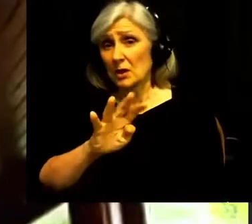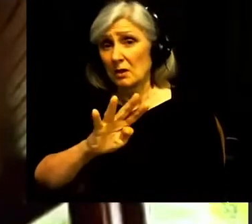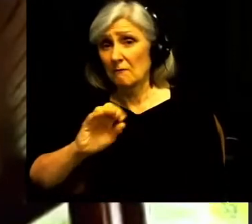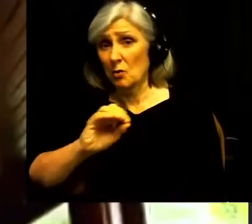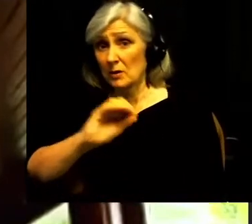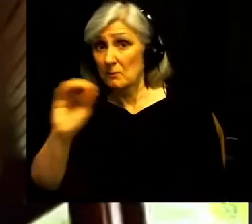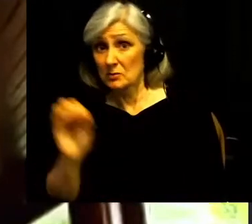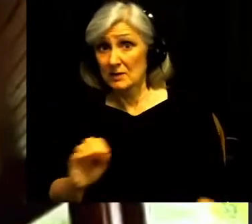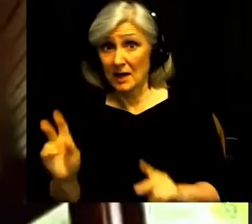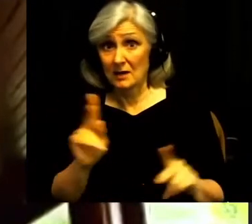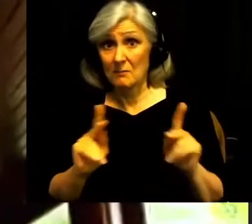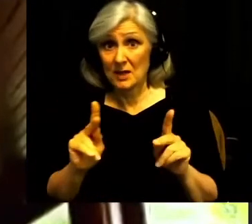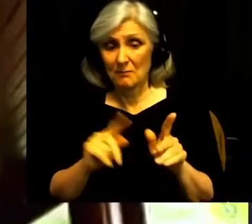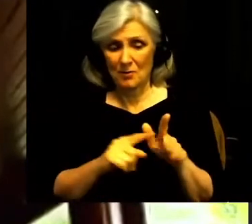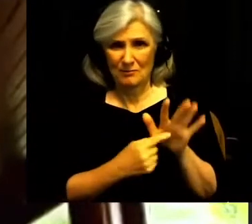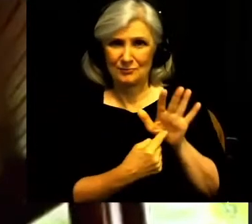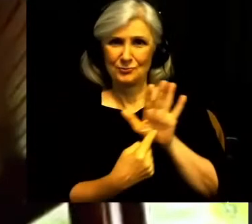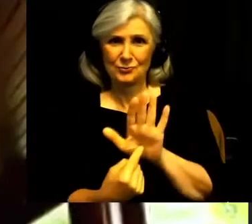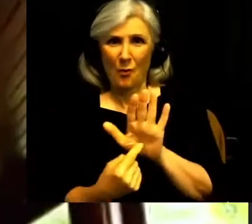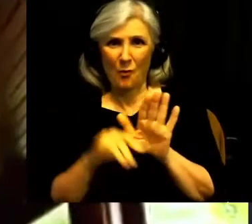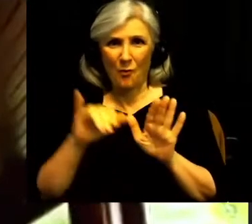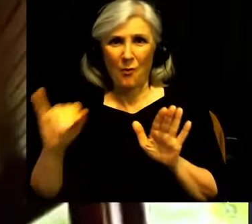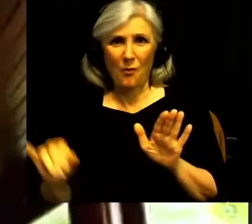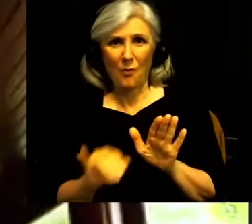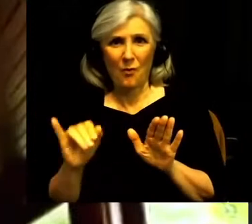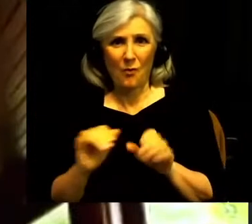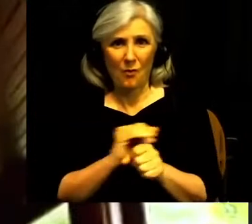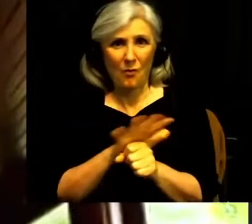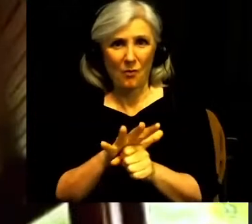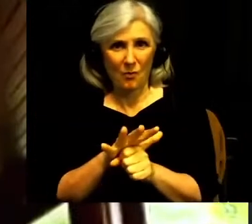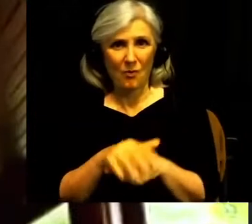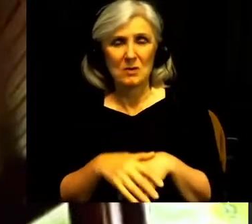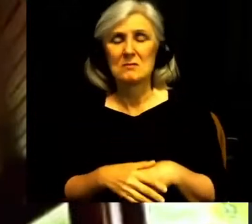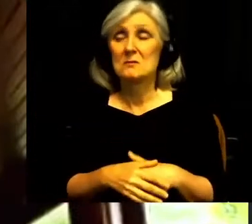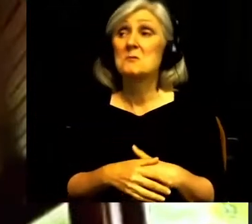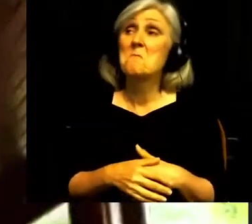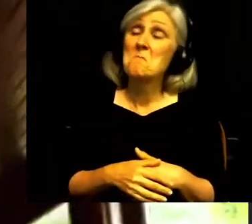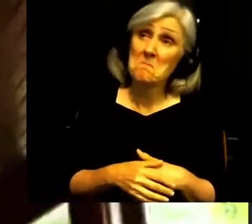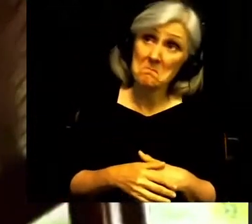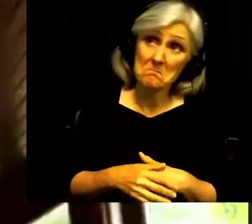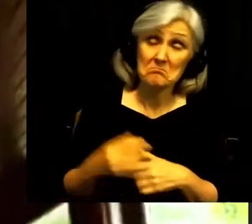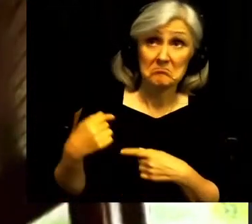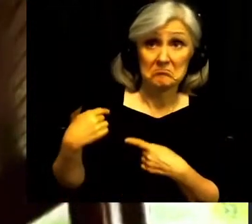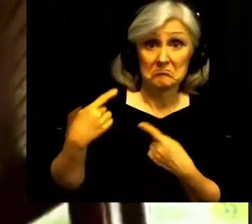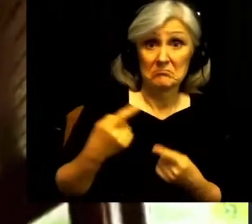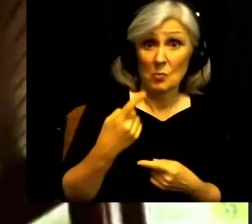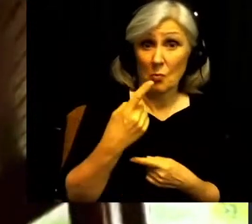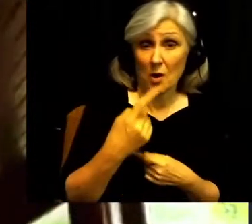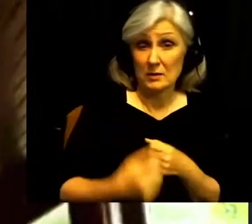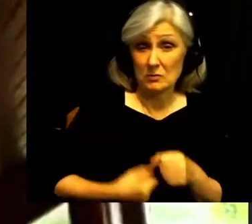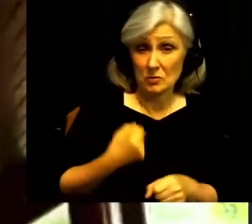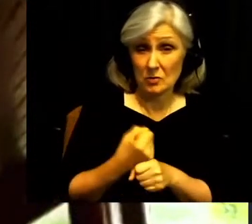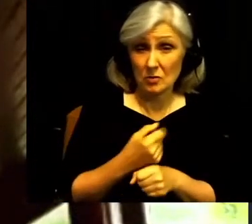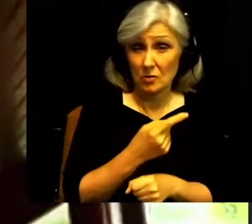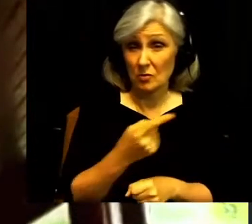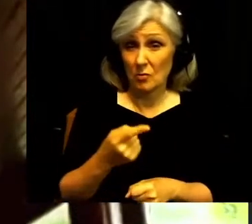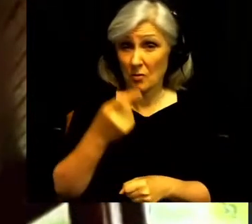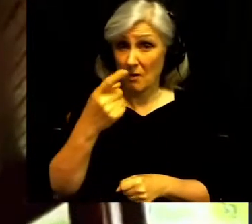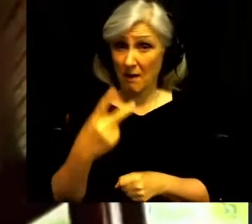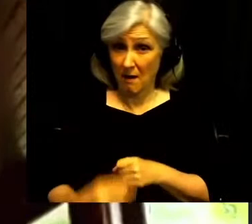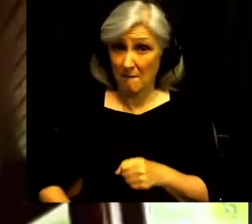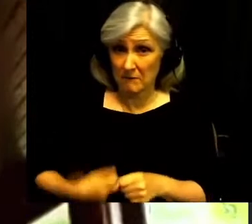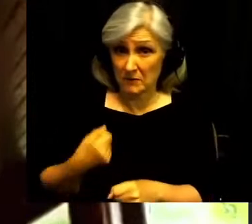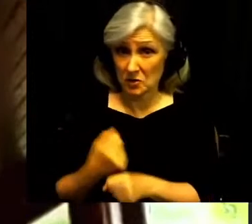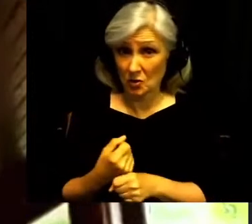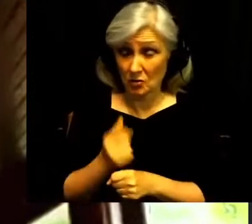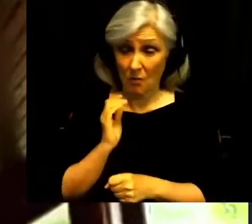now it seems, almost a year and a half into the epidemic, seems like a fair, reasonable estimate could be that about a third, maybe